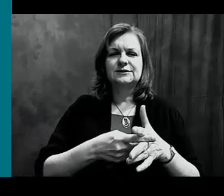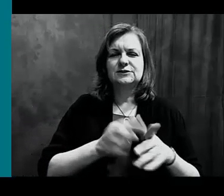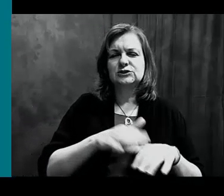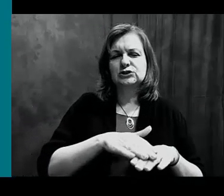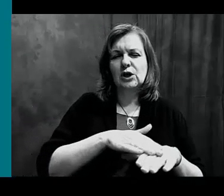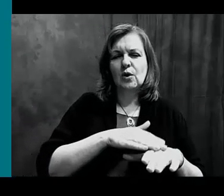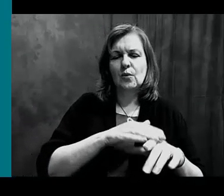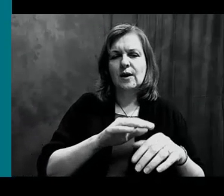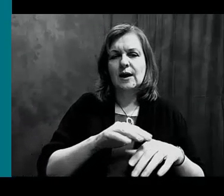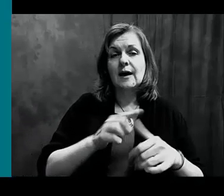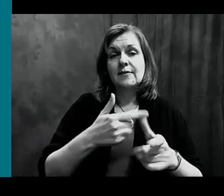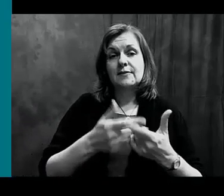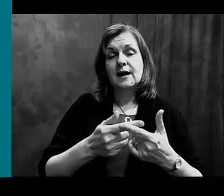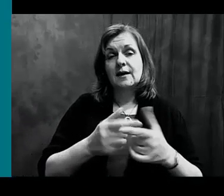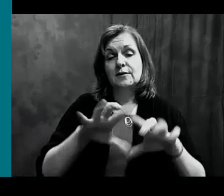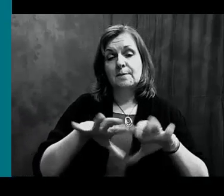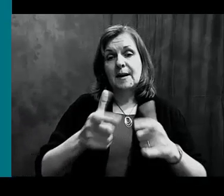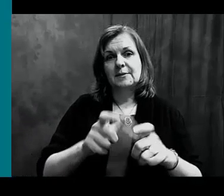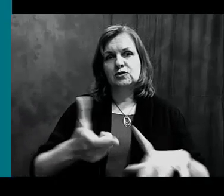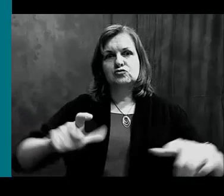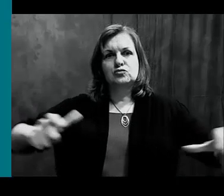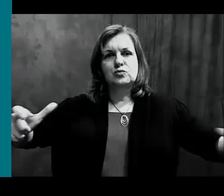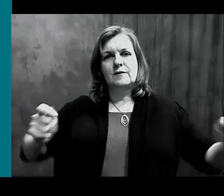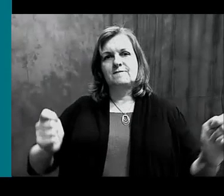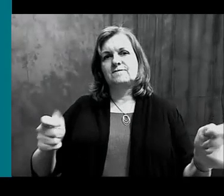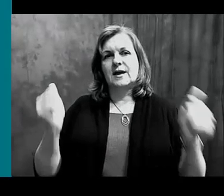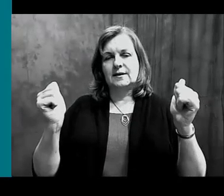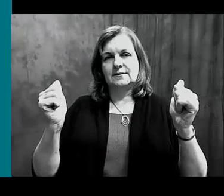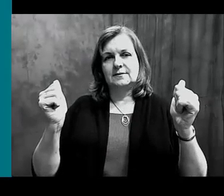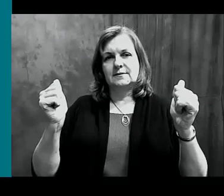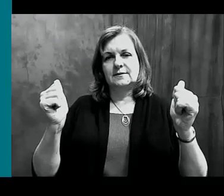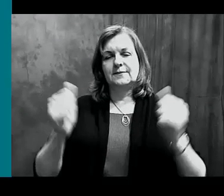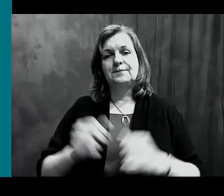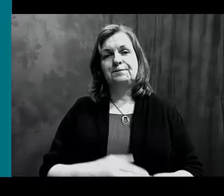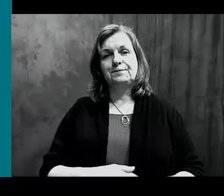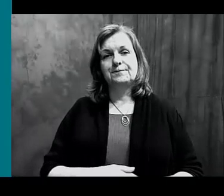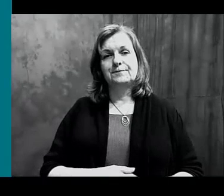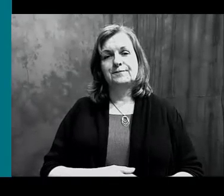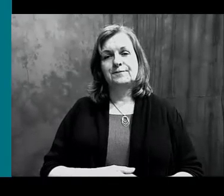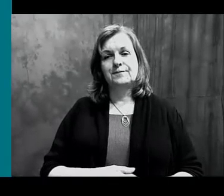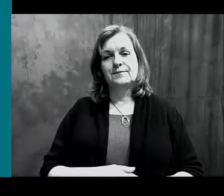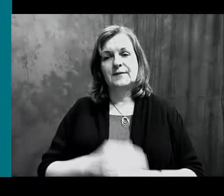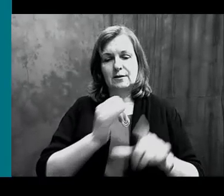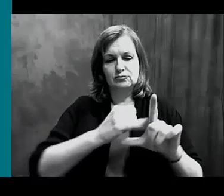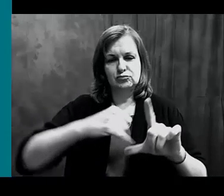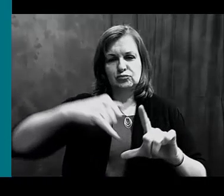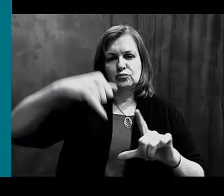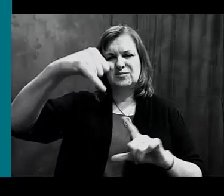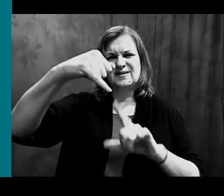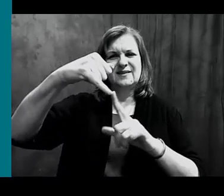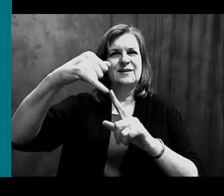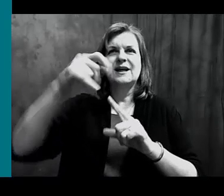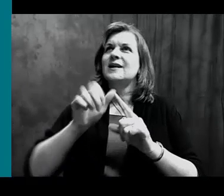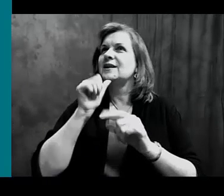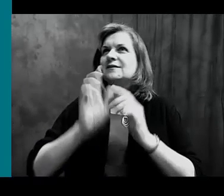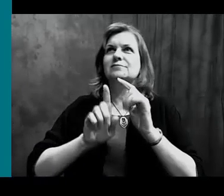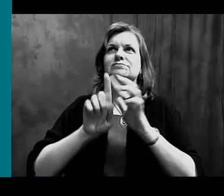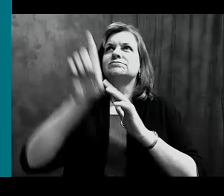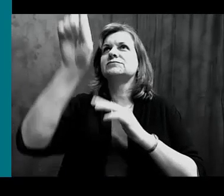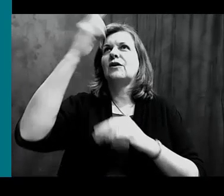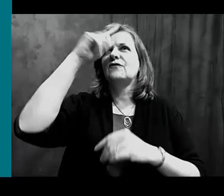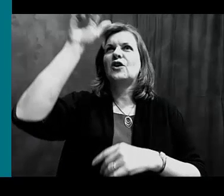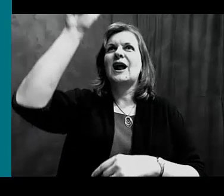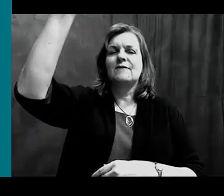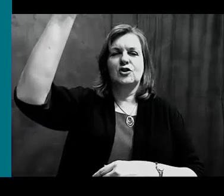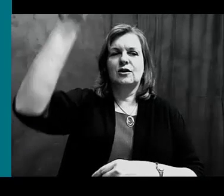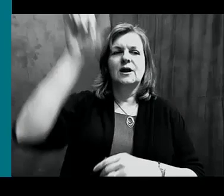sort of slow growth at first, but then the population really takes off. And what we look at is, this isn't going to go